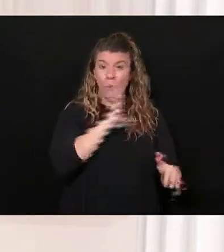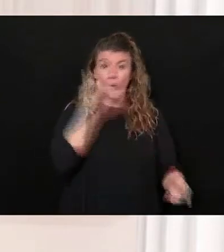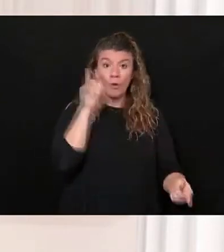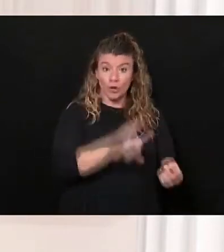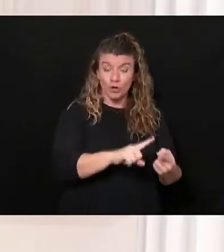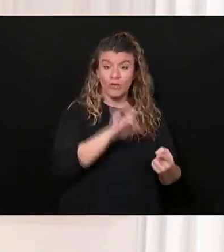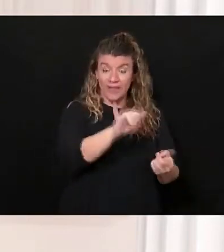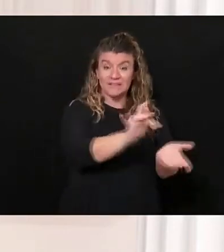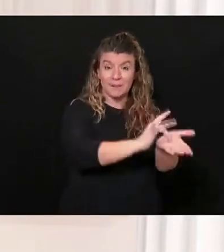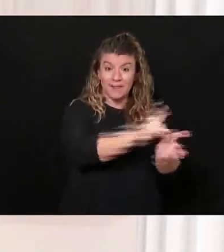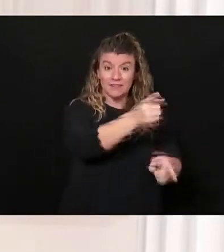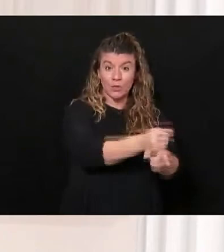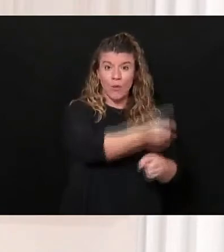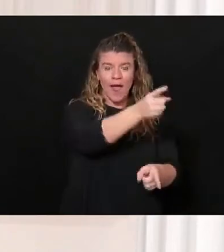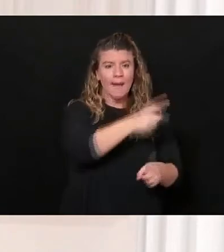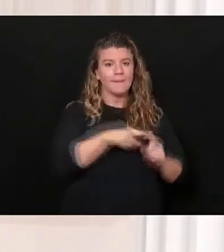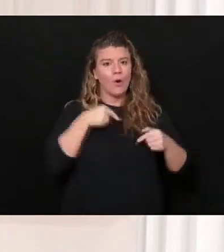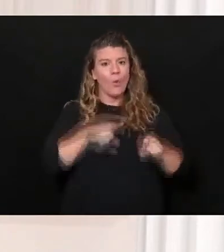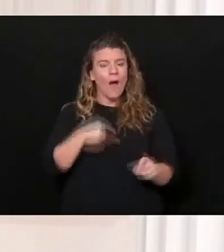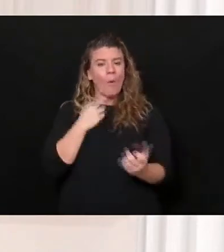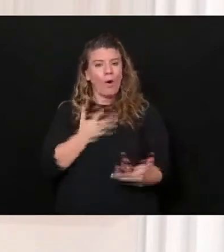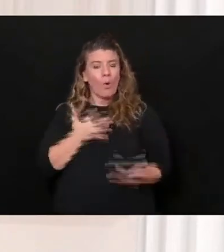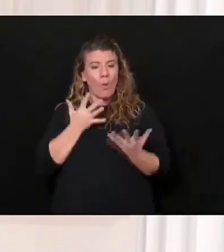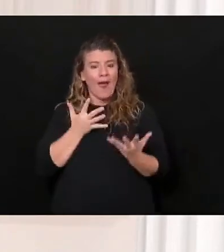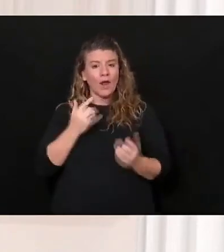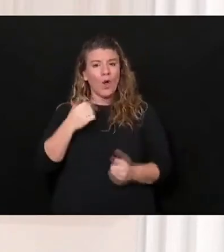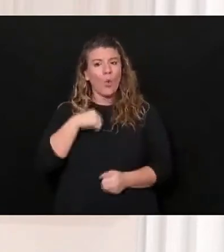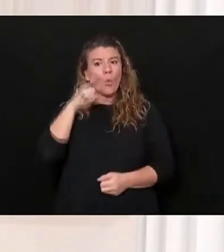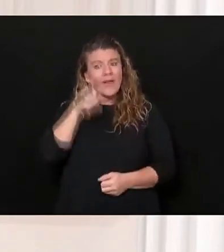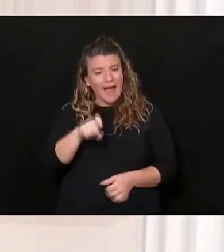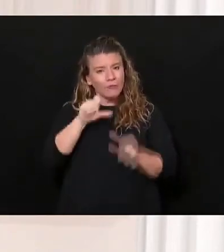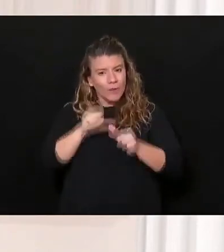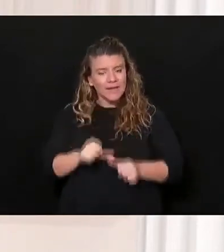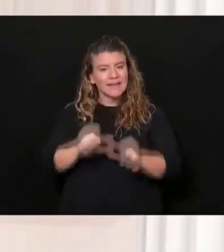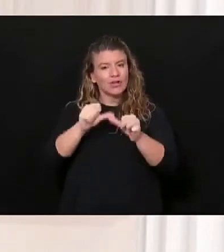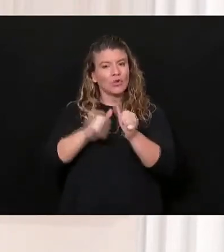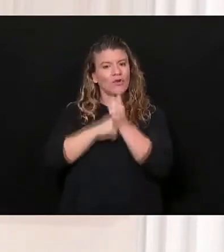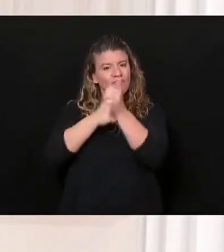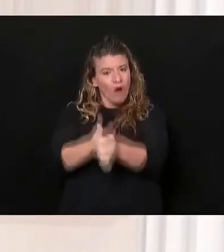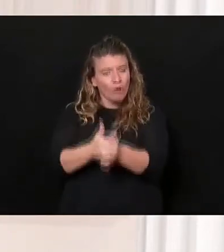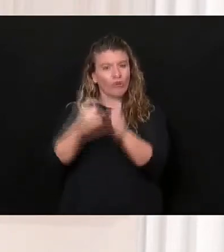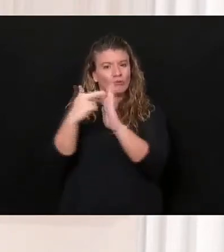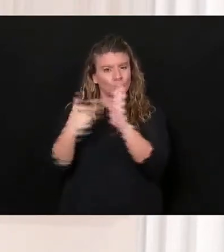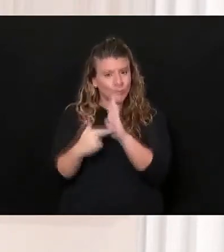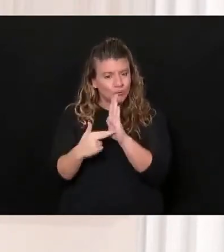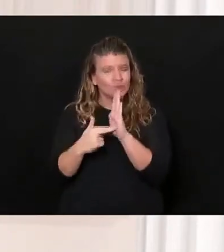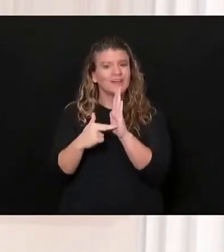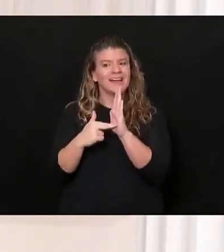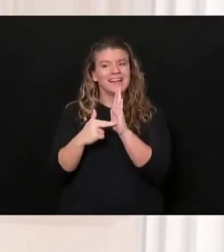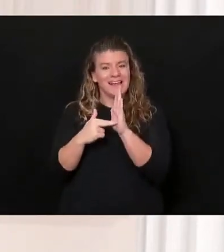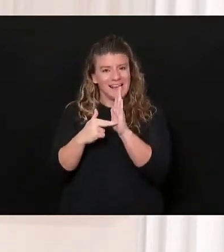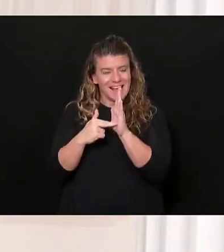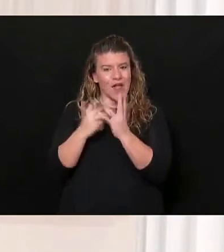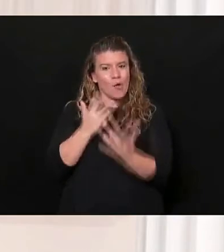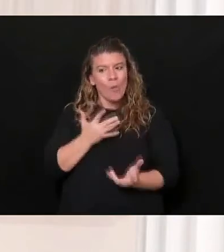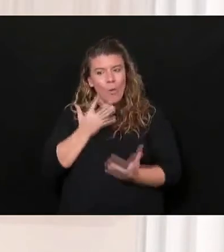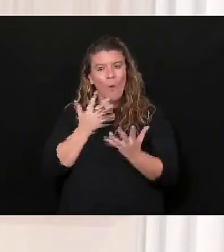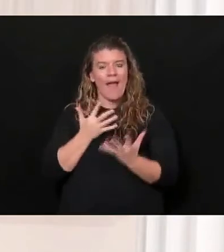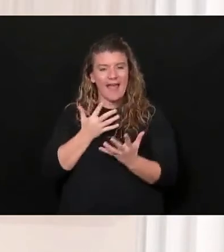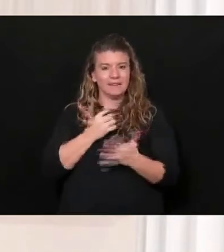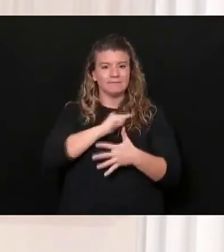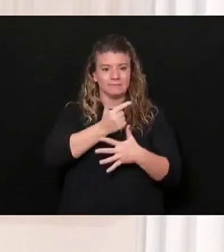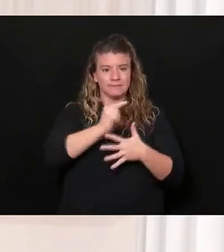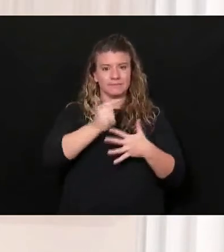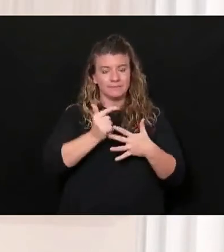in the country, that we need to serve that span, that gap between the time that we get everybody immunized and